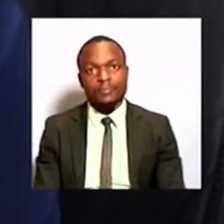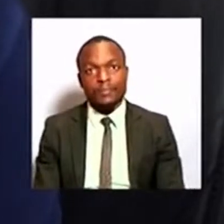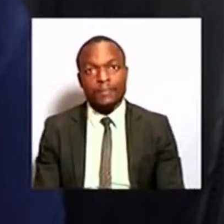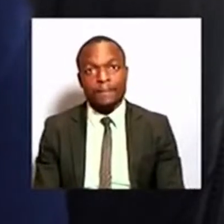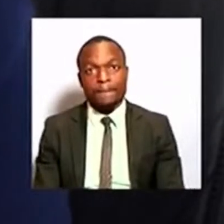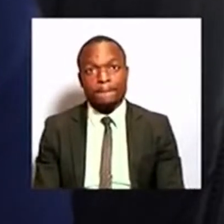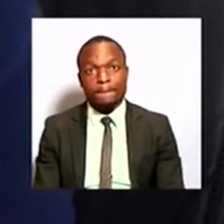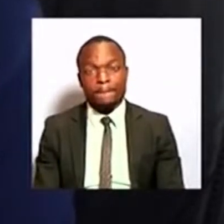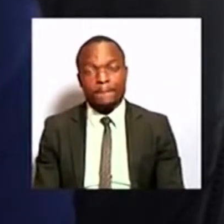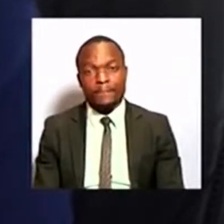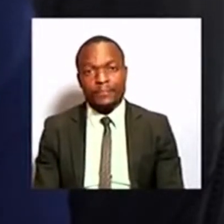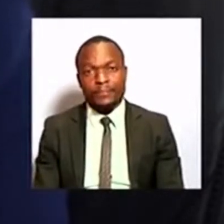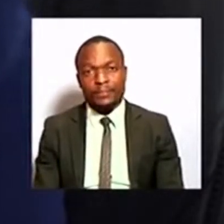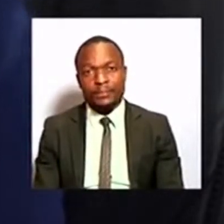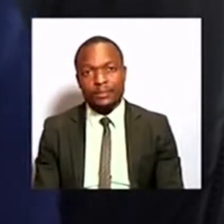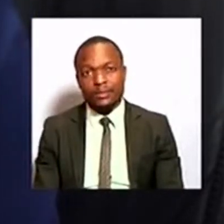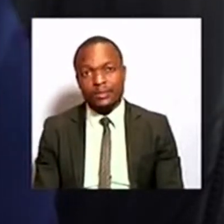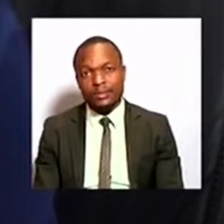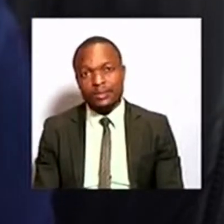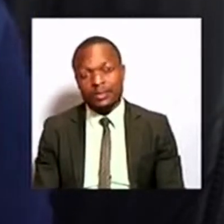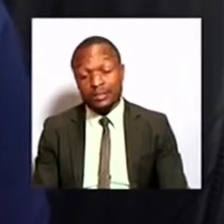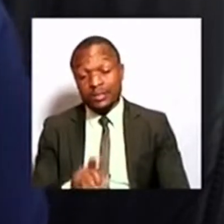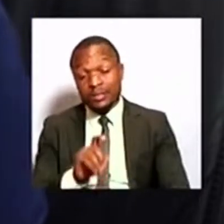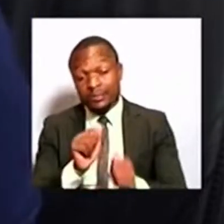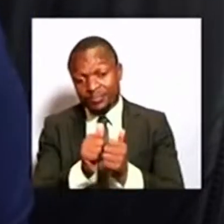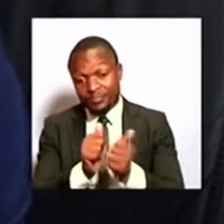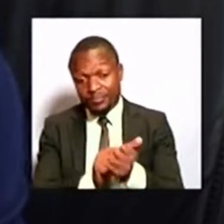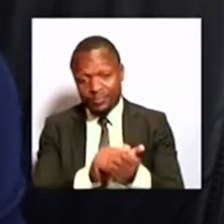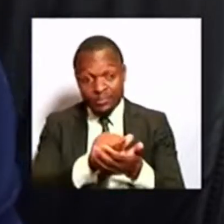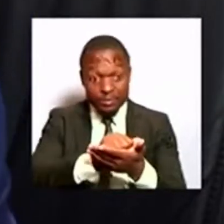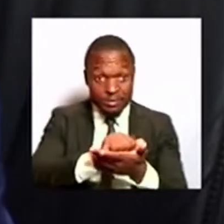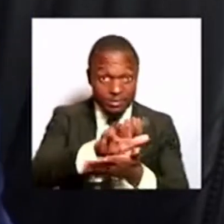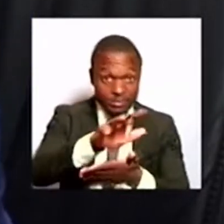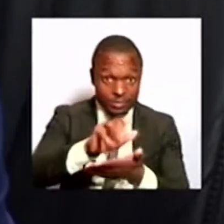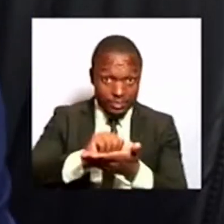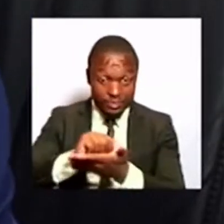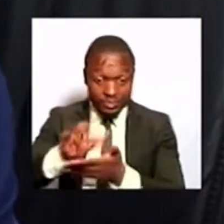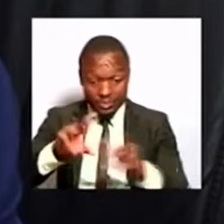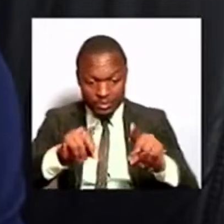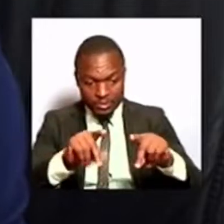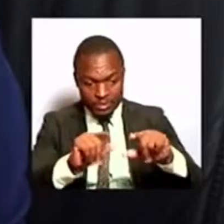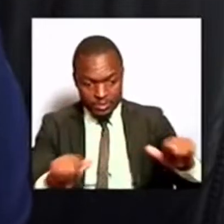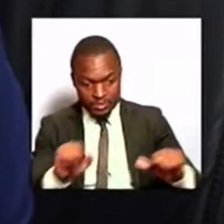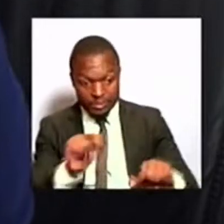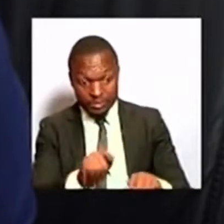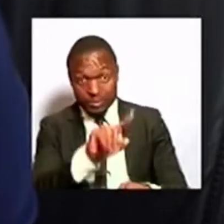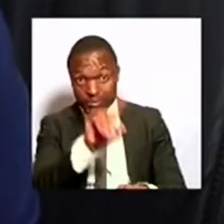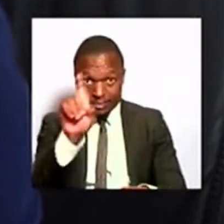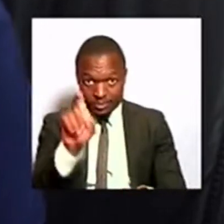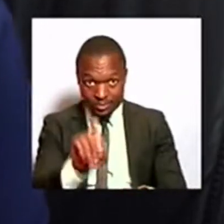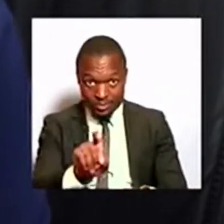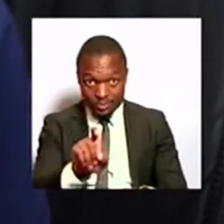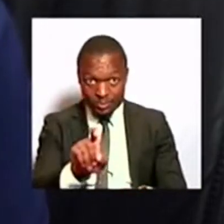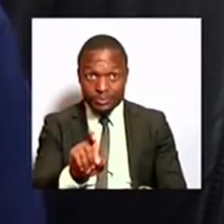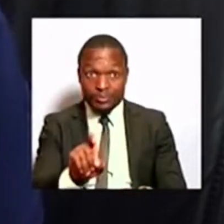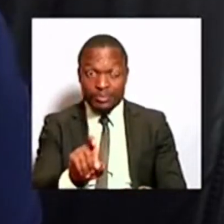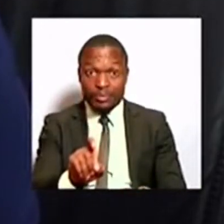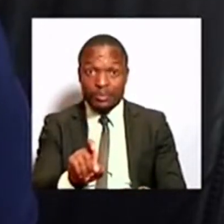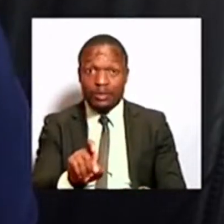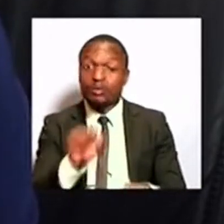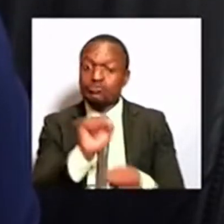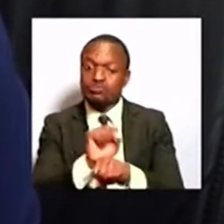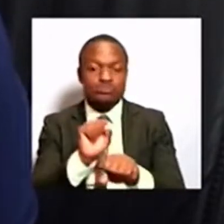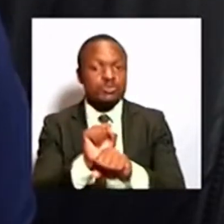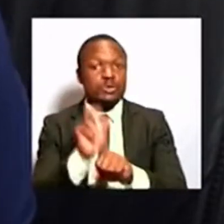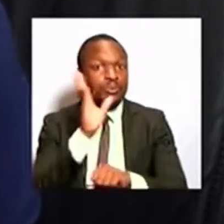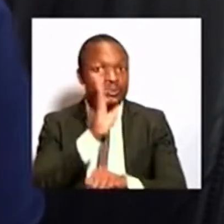Prior to the advertisement of the parcels of land in question, Chair, due diligence was done.